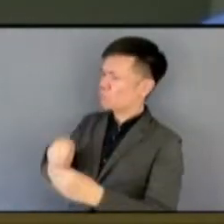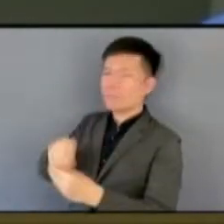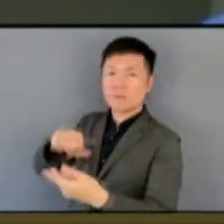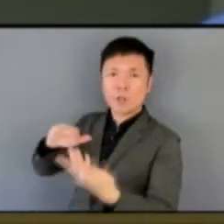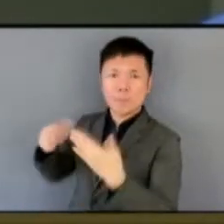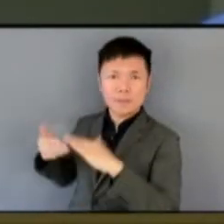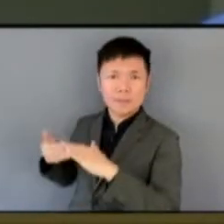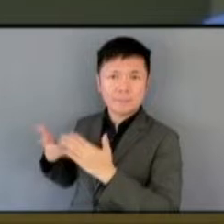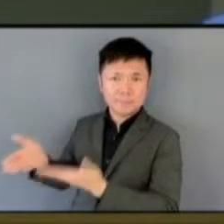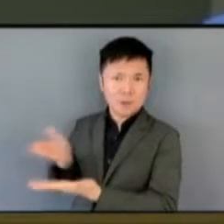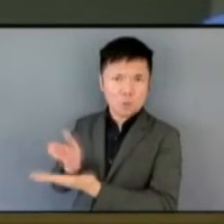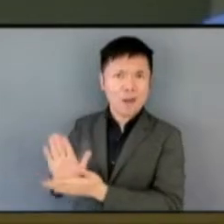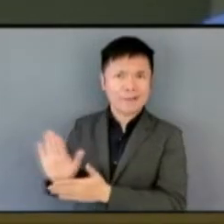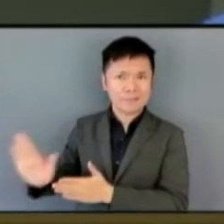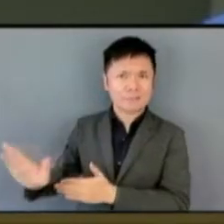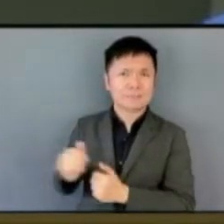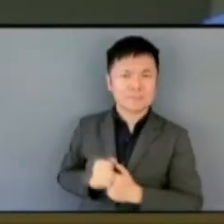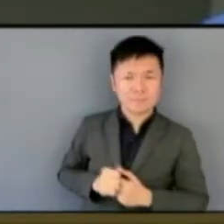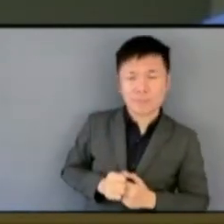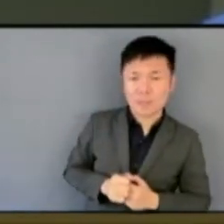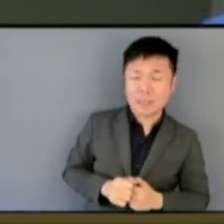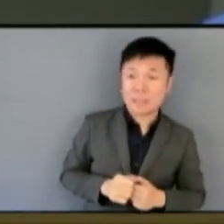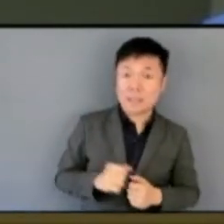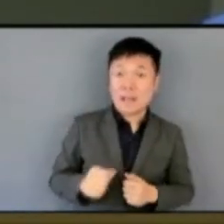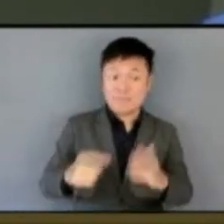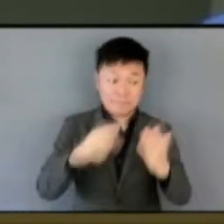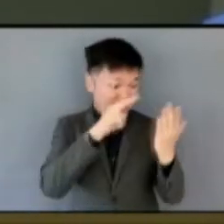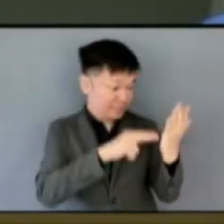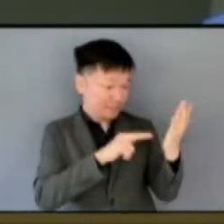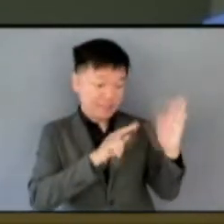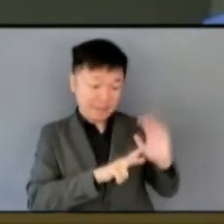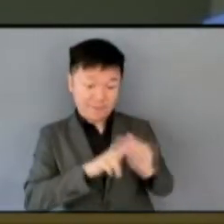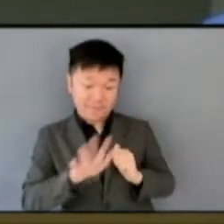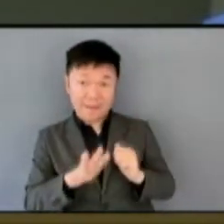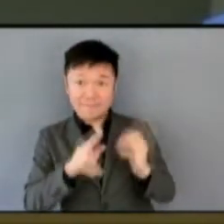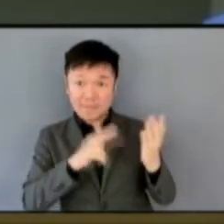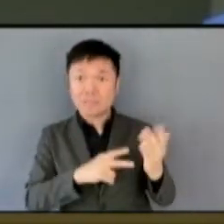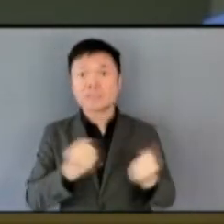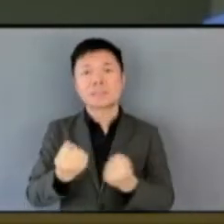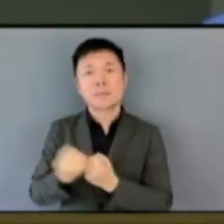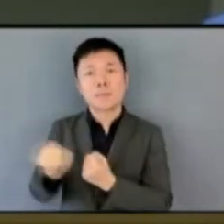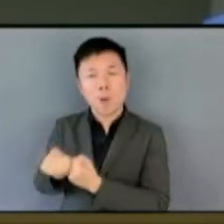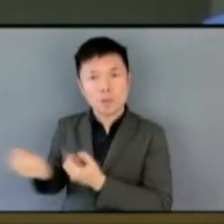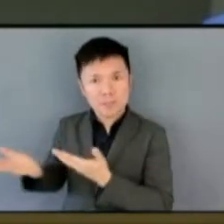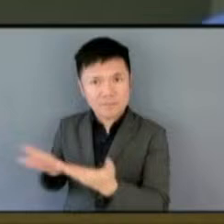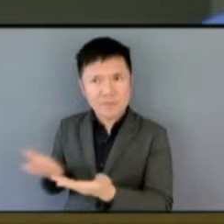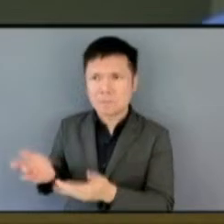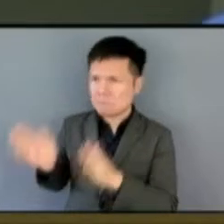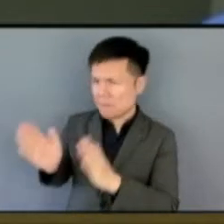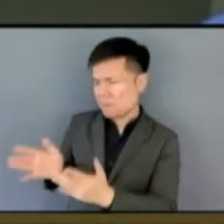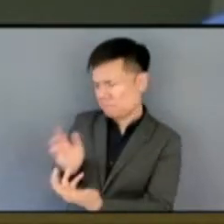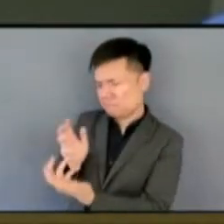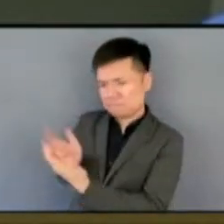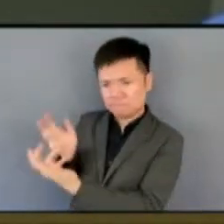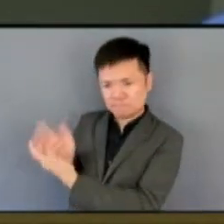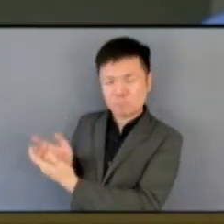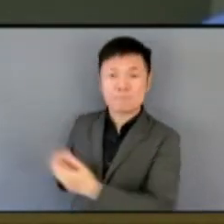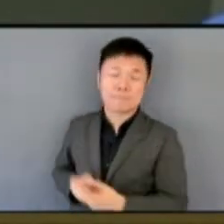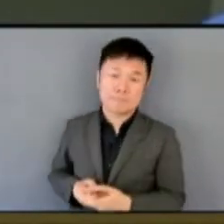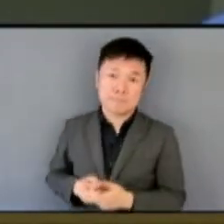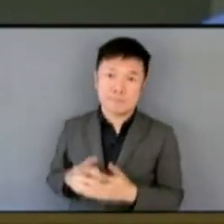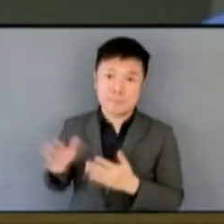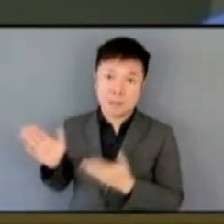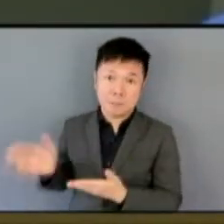its paragraph 35, it emphasizes that support services need to be acceptable. which means that they must